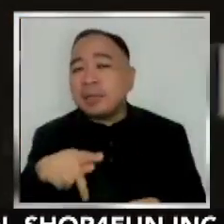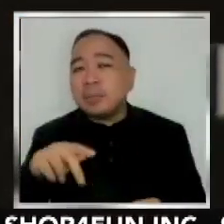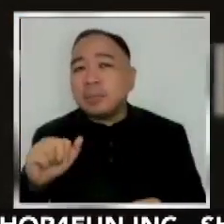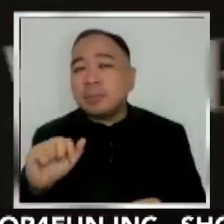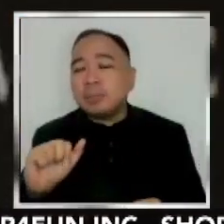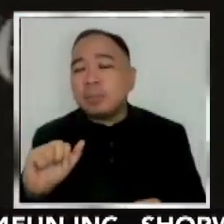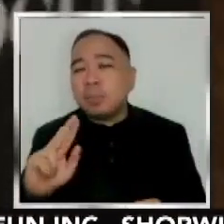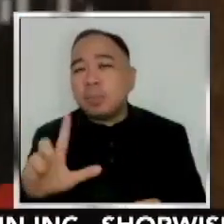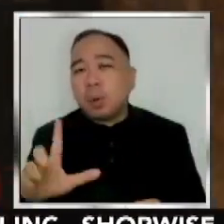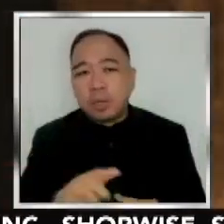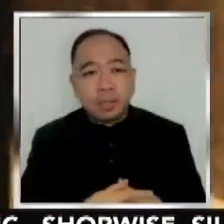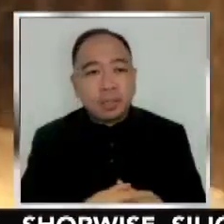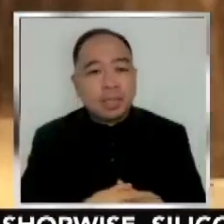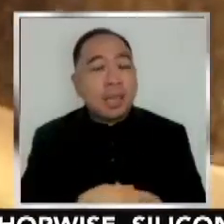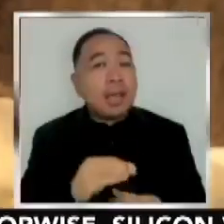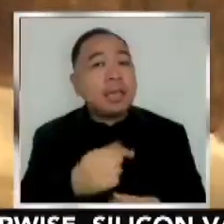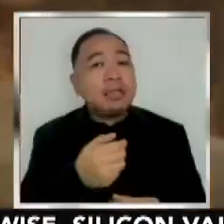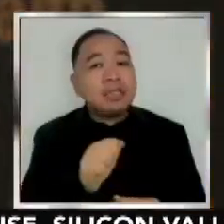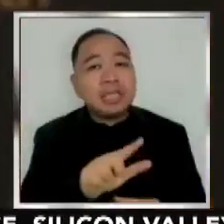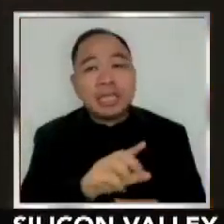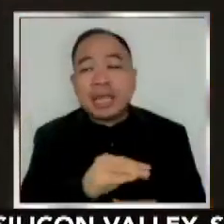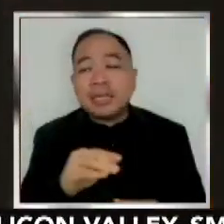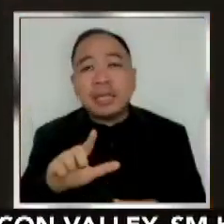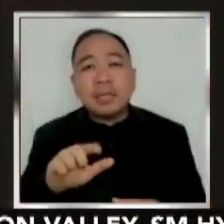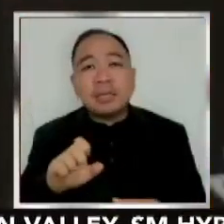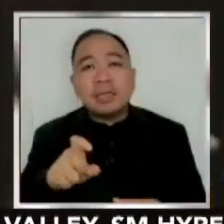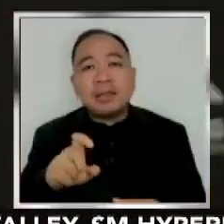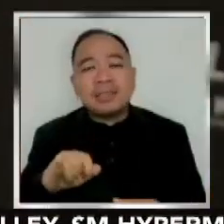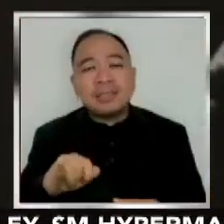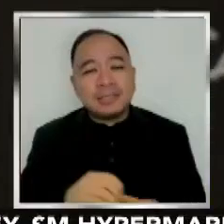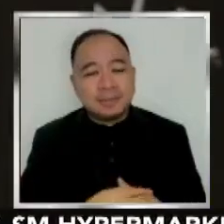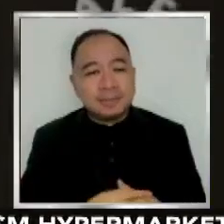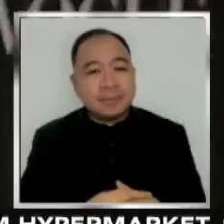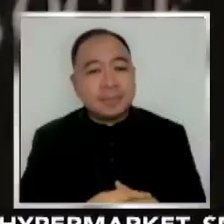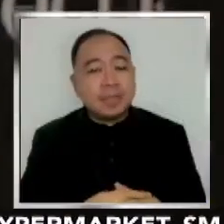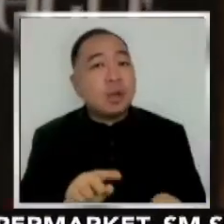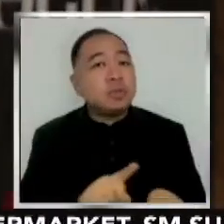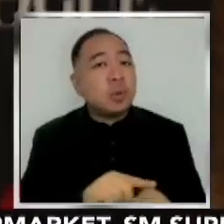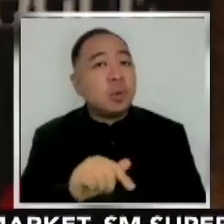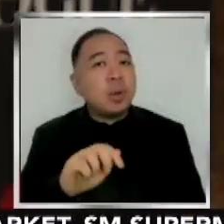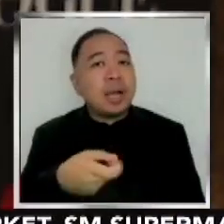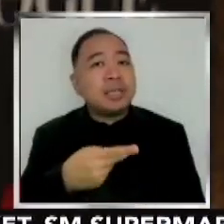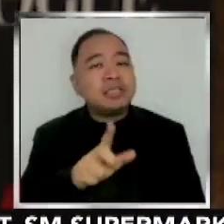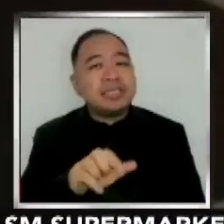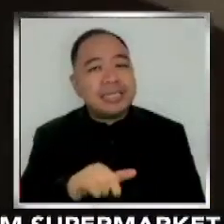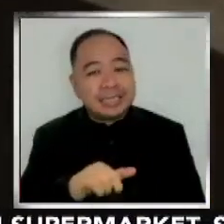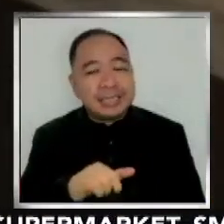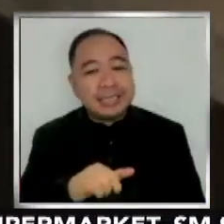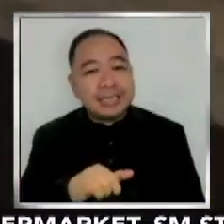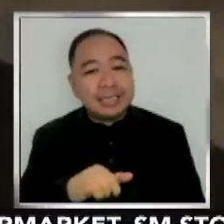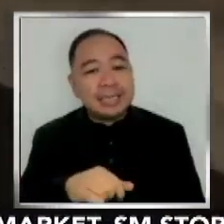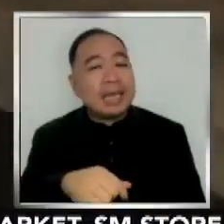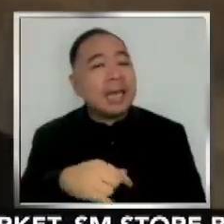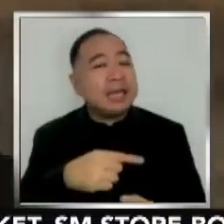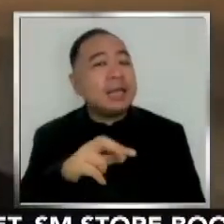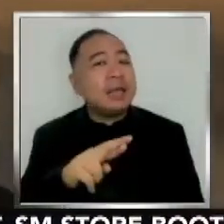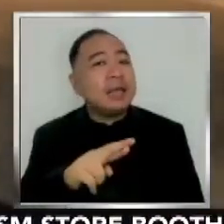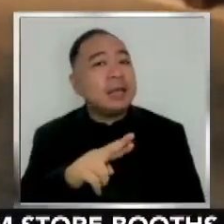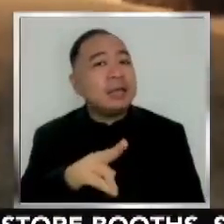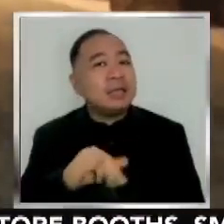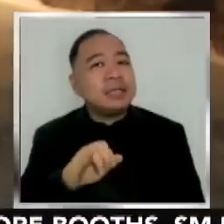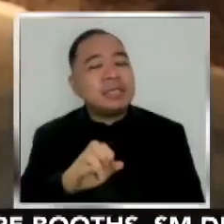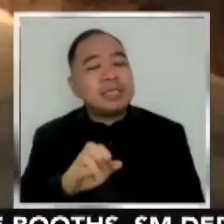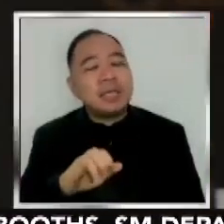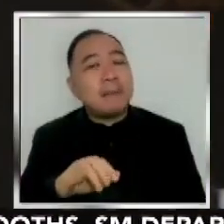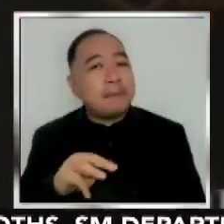Gil Cuerva and Lexi Gonzalez. Present din si Ashley Ortega at Rere Madrid na very sexy in her